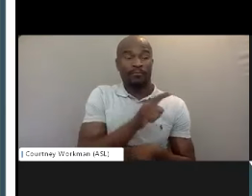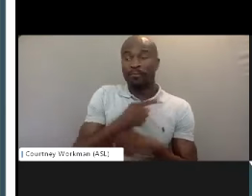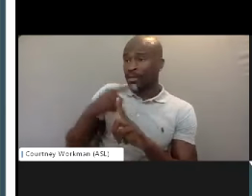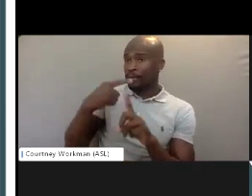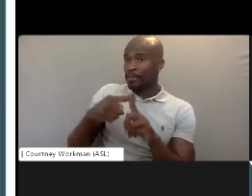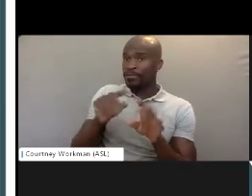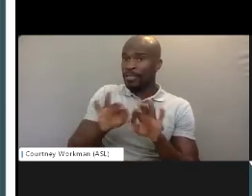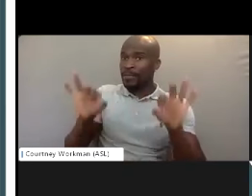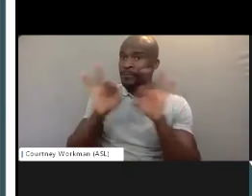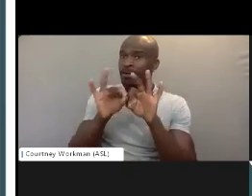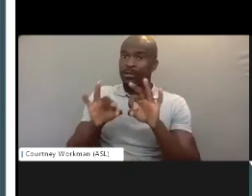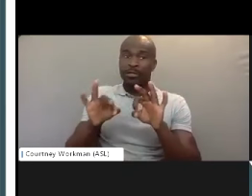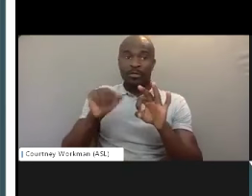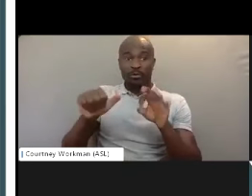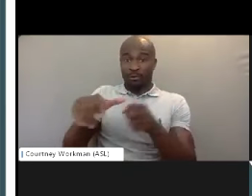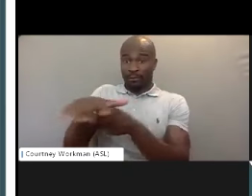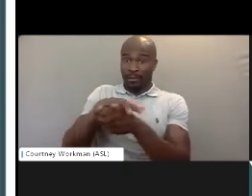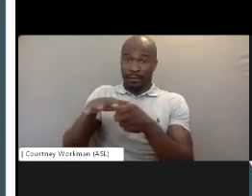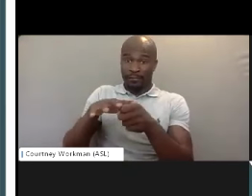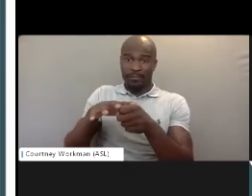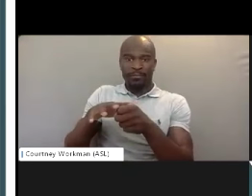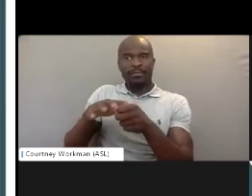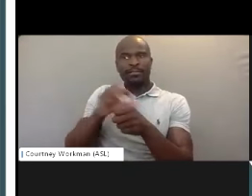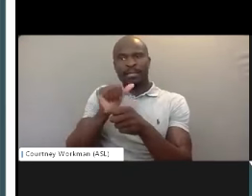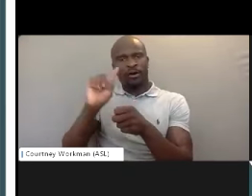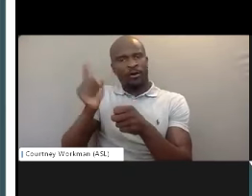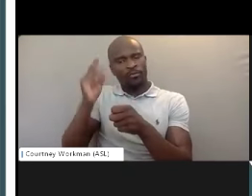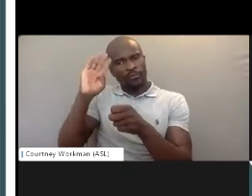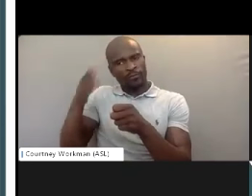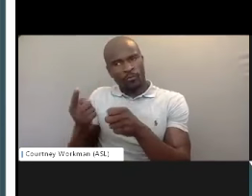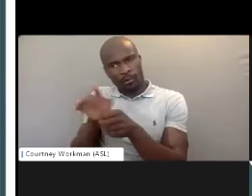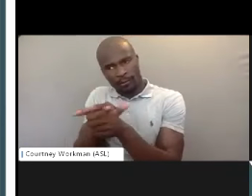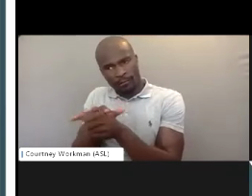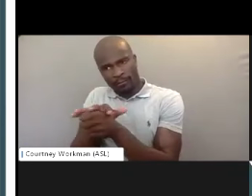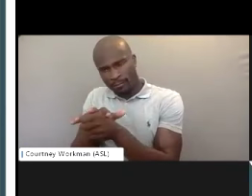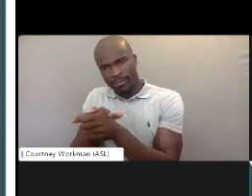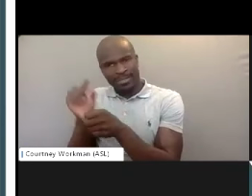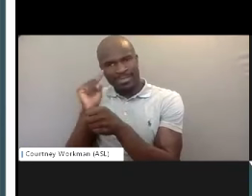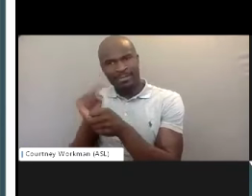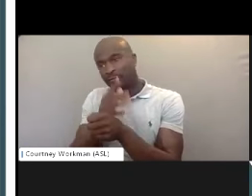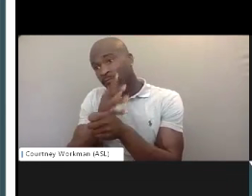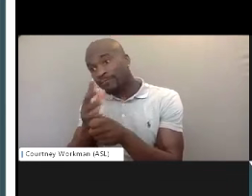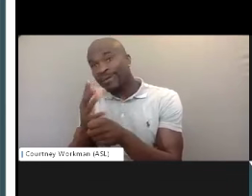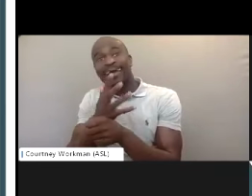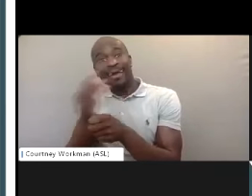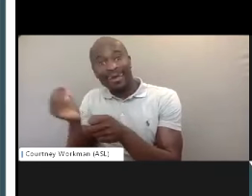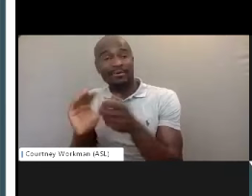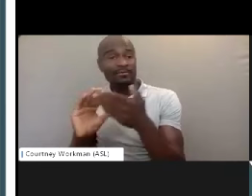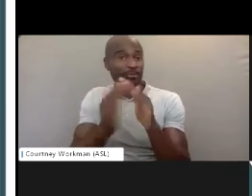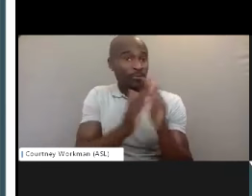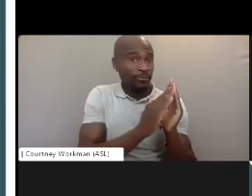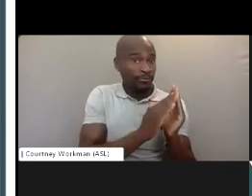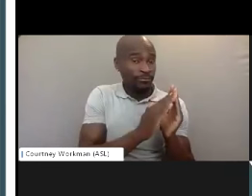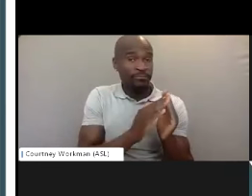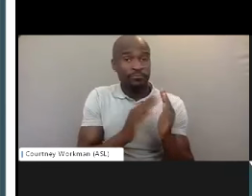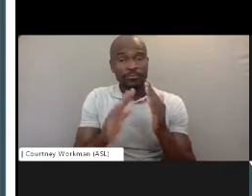that live in a rural area might have limited capacity. So how would you might proactively think of how you're going to serve certain rural areas of your community? Or if